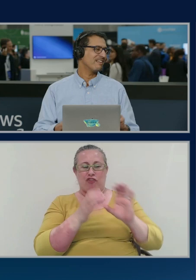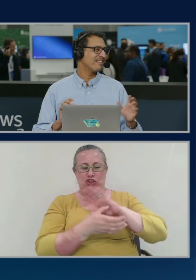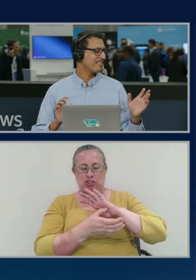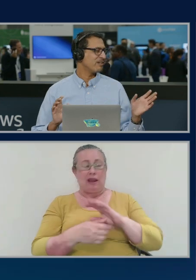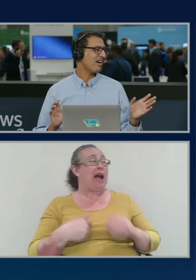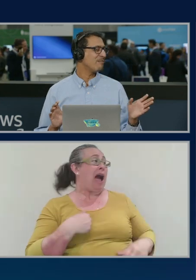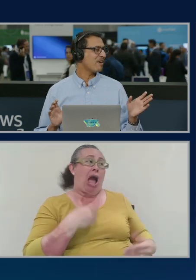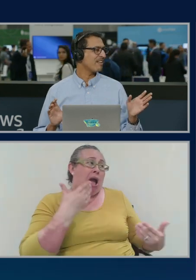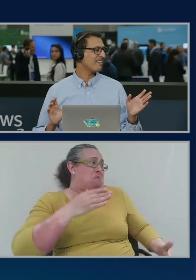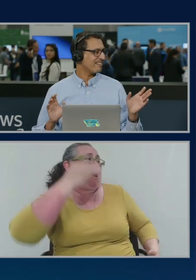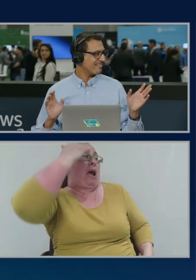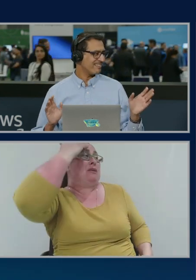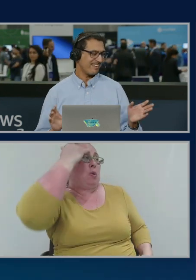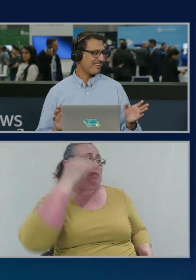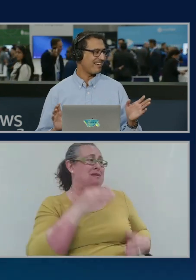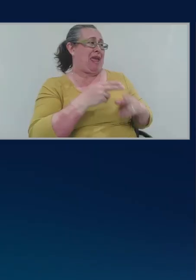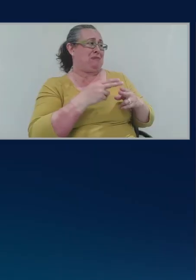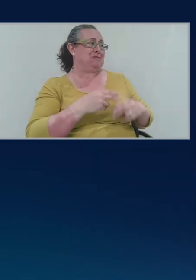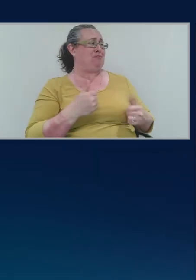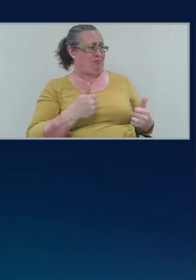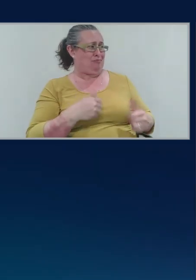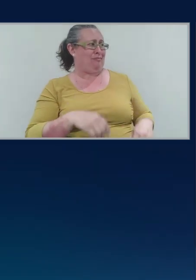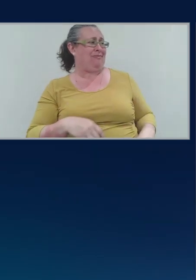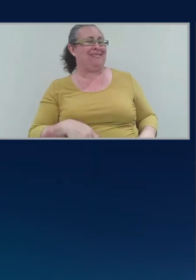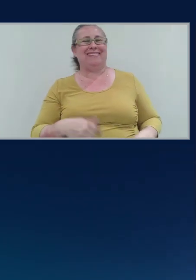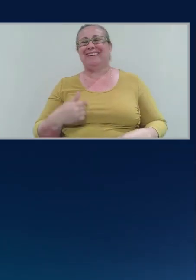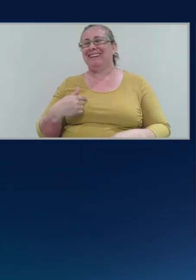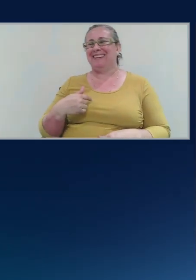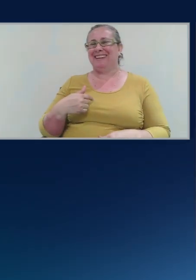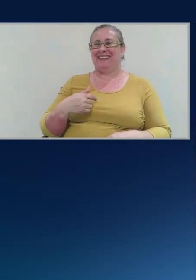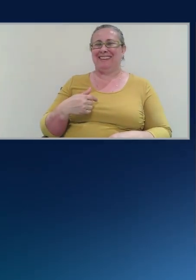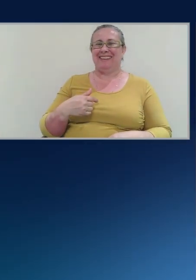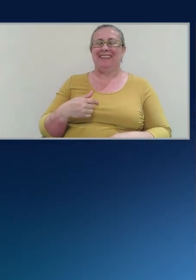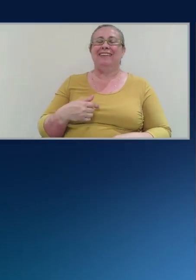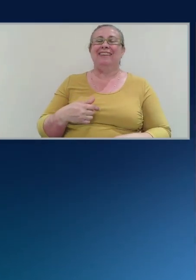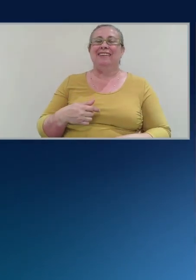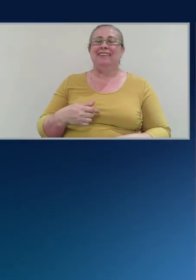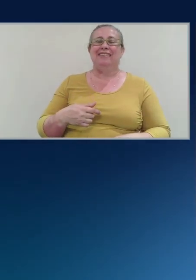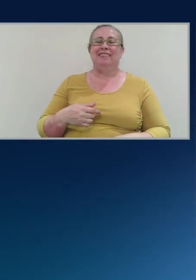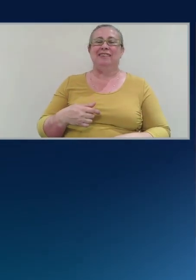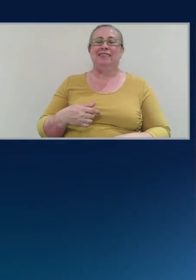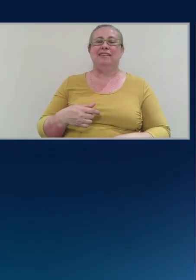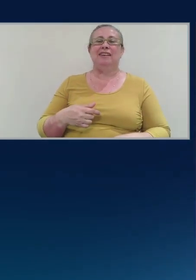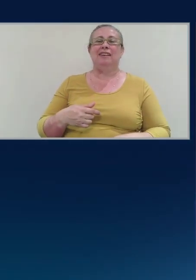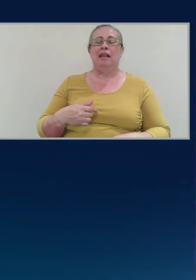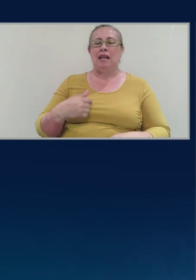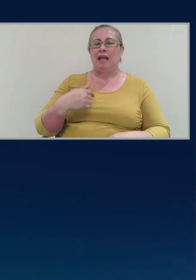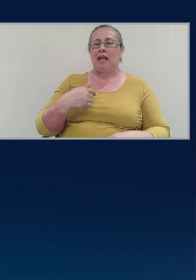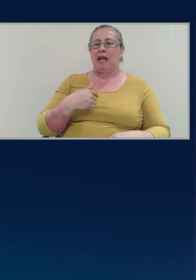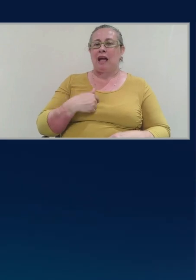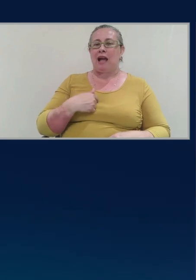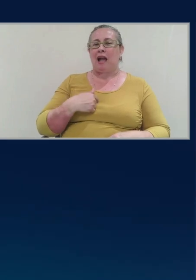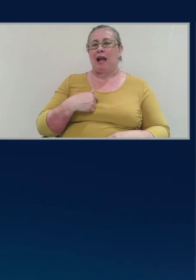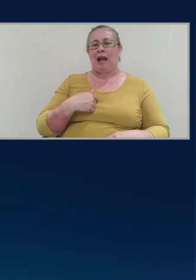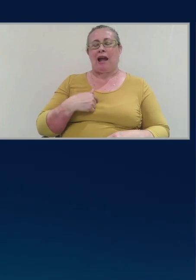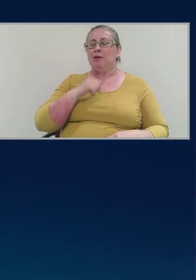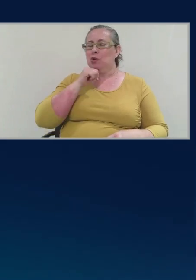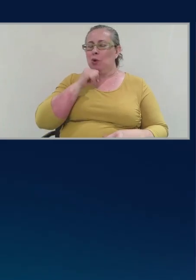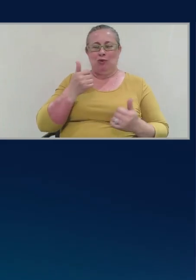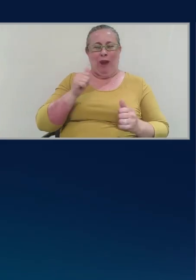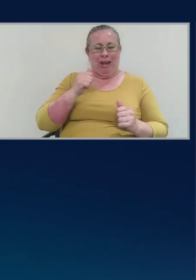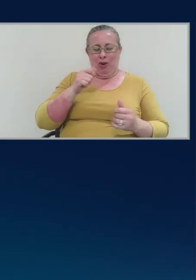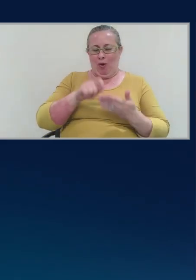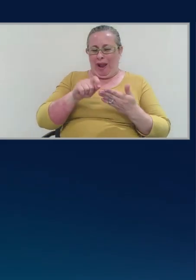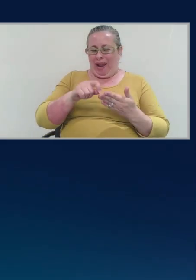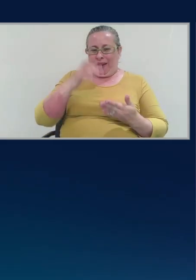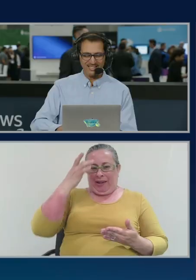so I'm not a great Spark developer. Okay. So I won't even try to write Spark code. So what I'm